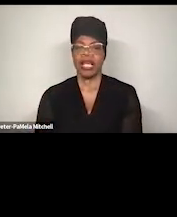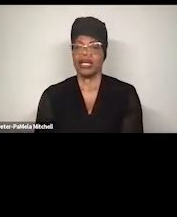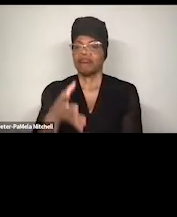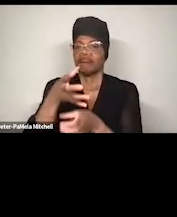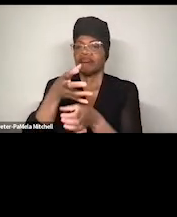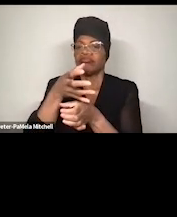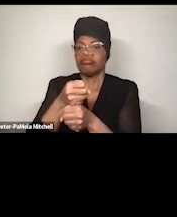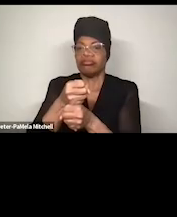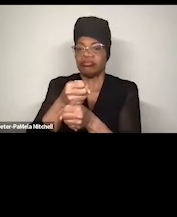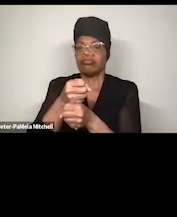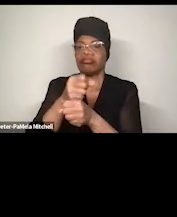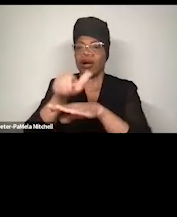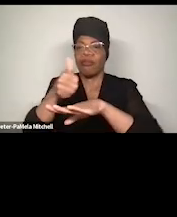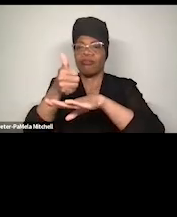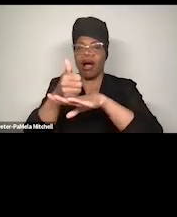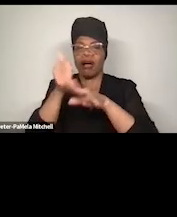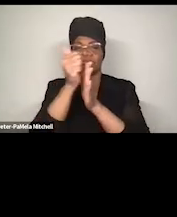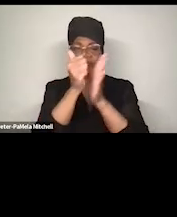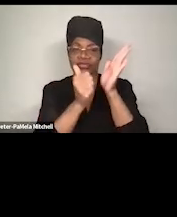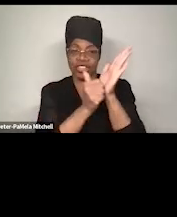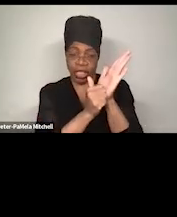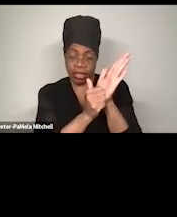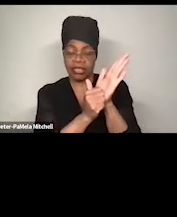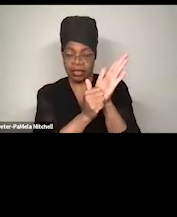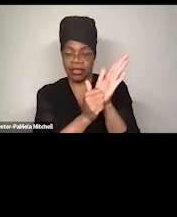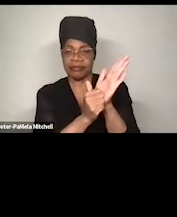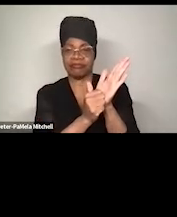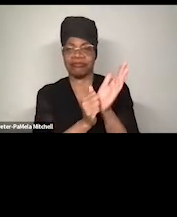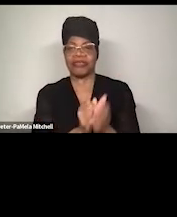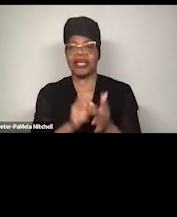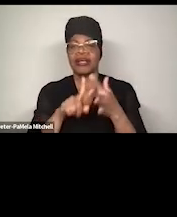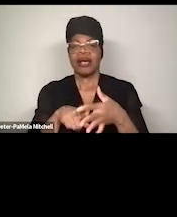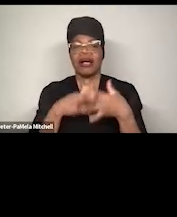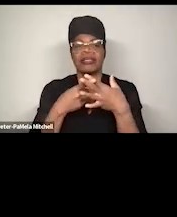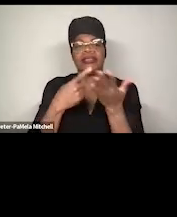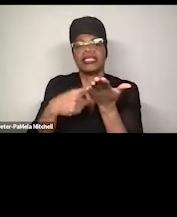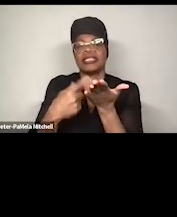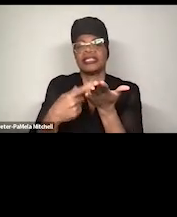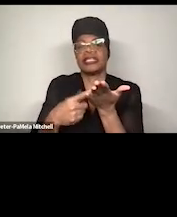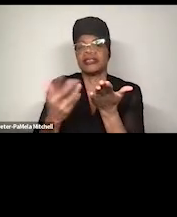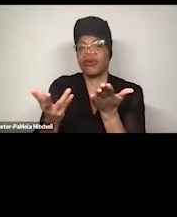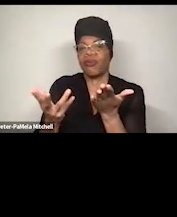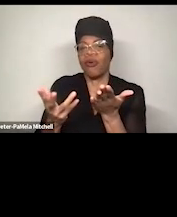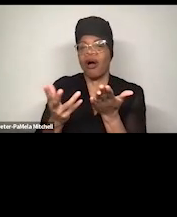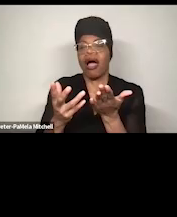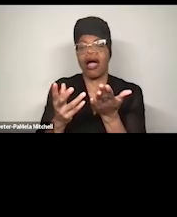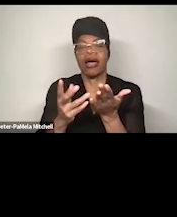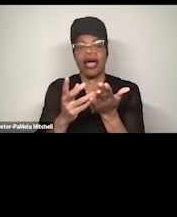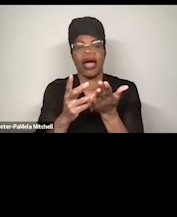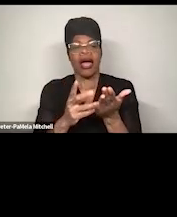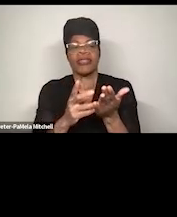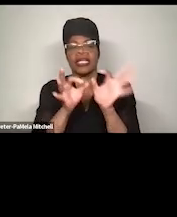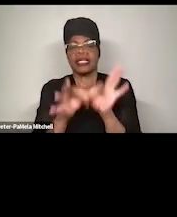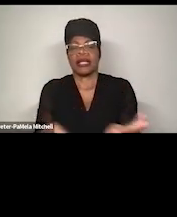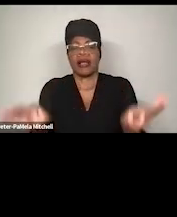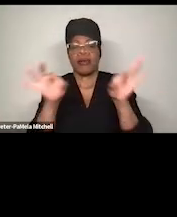briefly, let me set a little bit of an agenda for us here. So I'll begin by talking about the scope and key drivers of